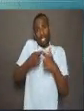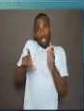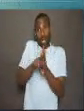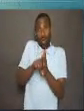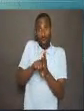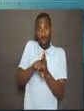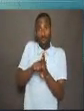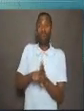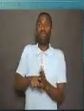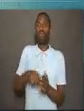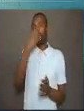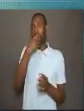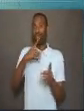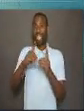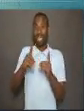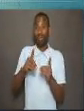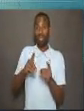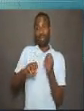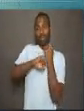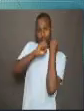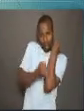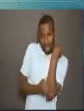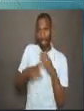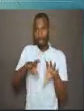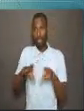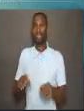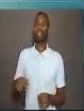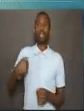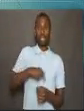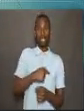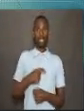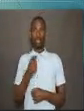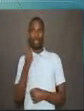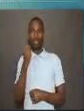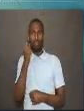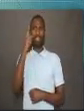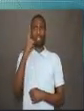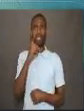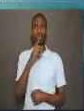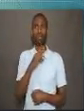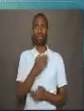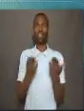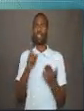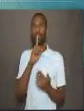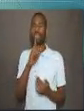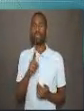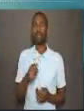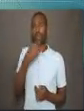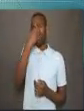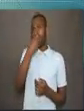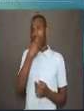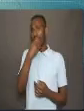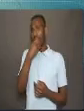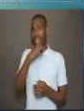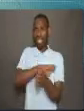thermodynamics, we know that it is impossible for all of the heat energy to be